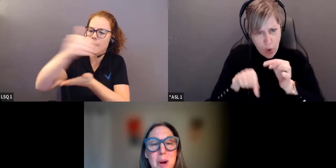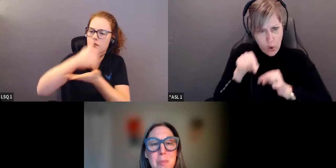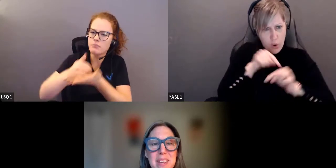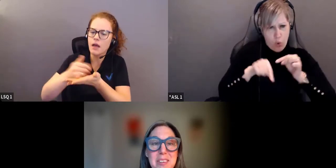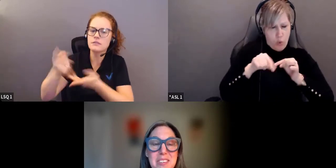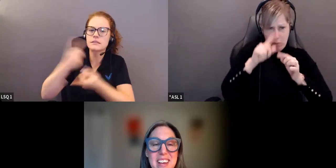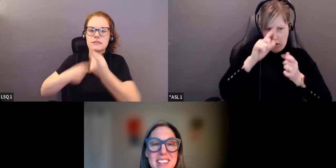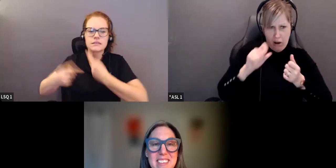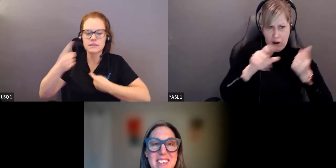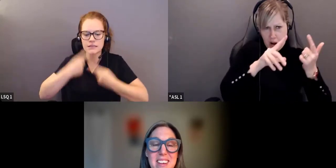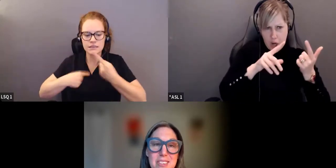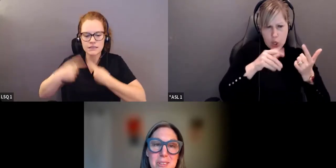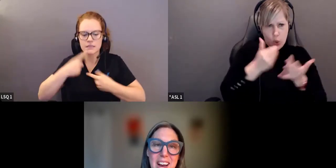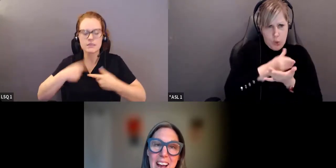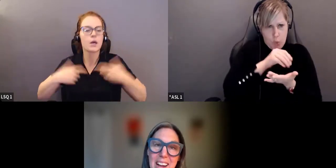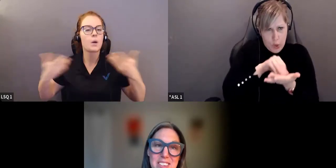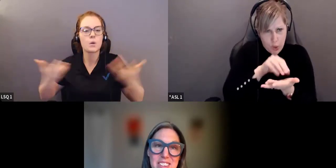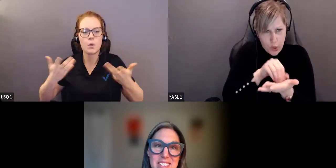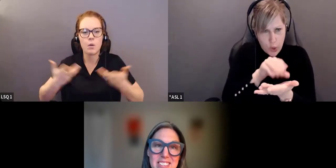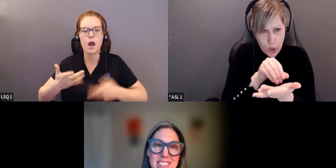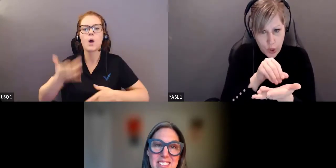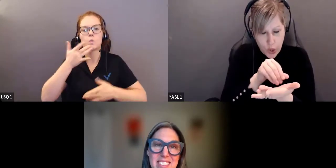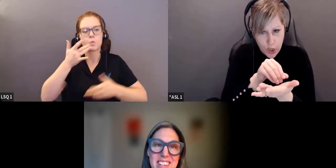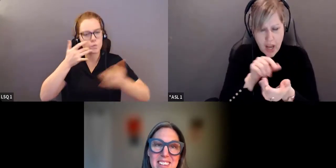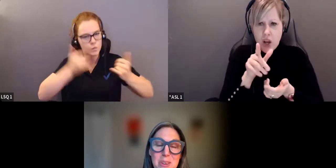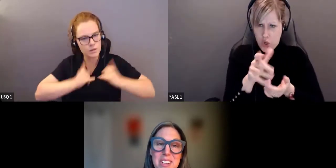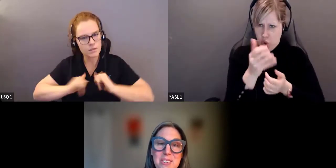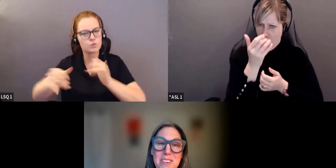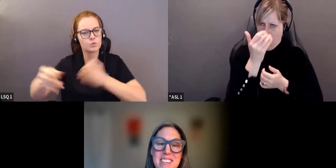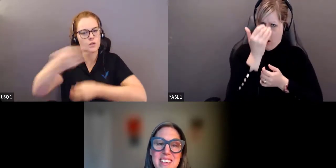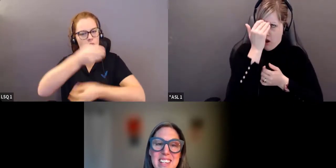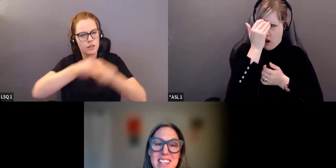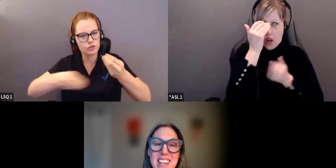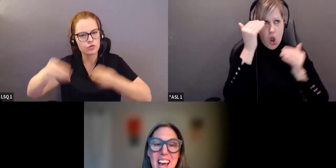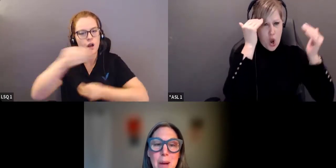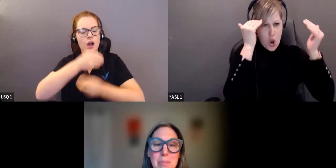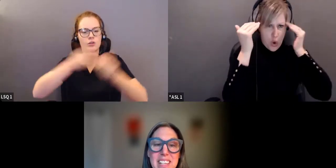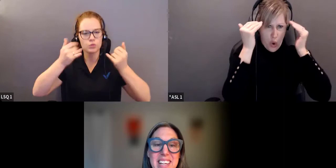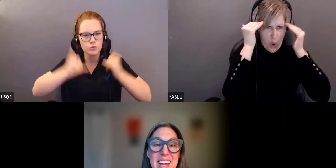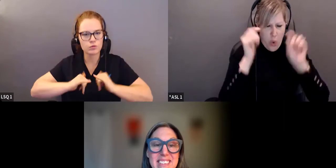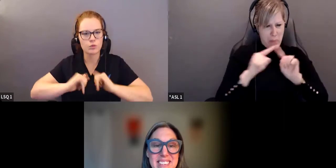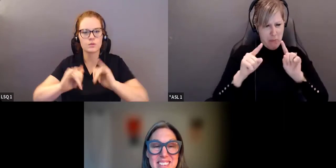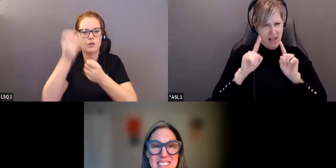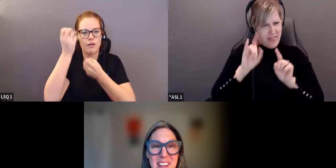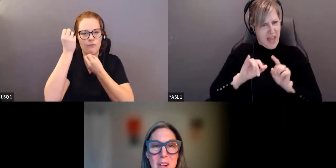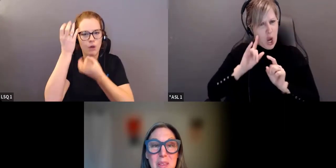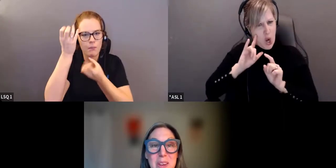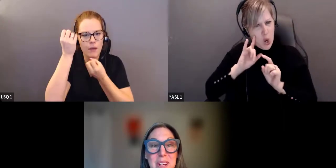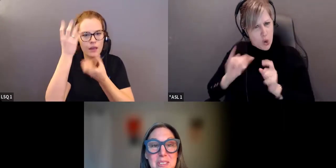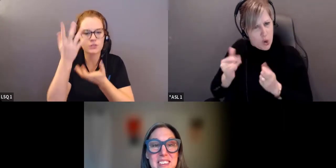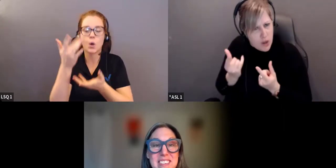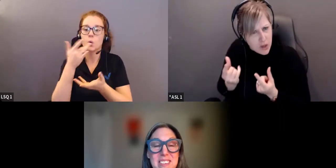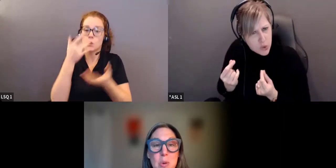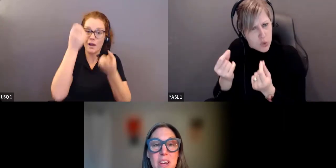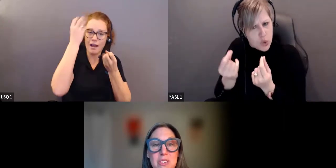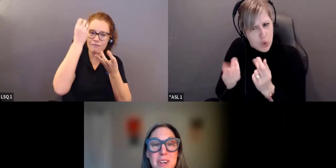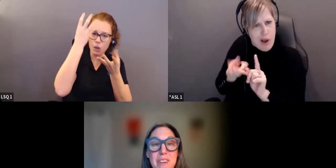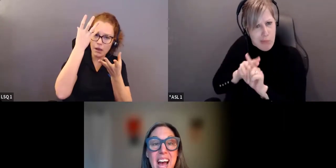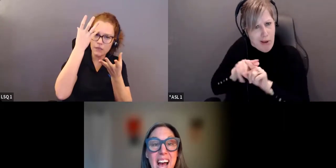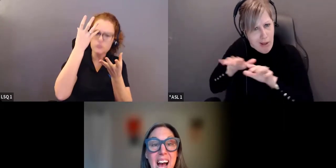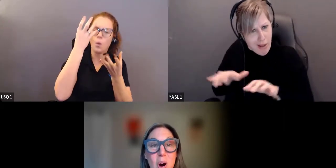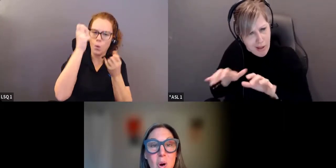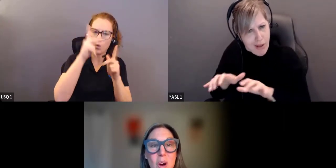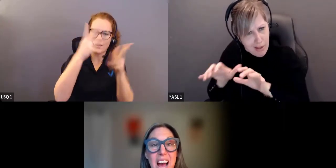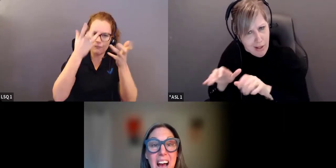move from insights to action, that you're interested in application, that you're interested in the question